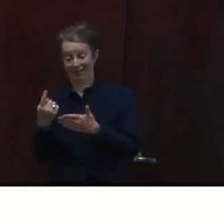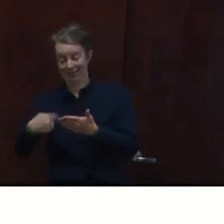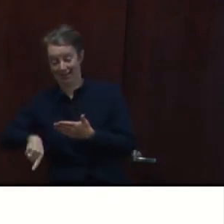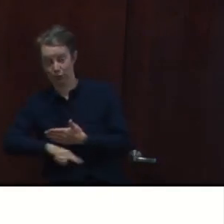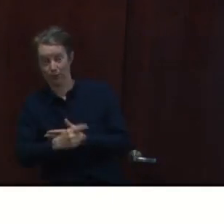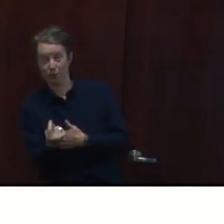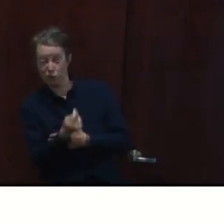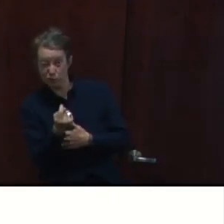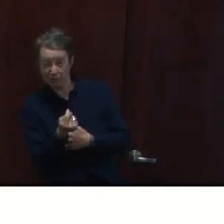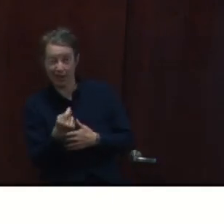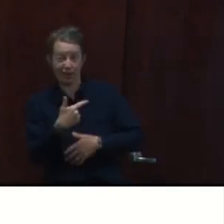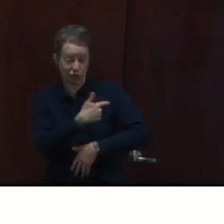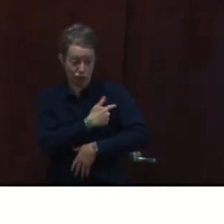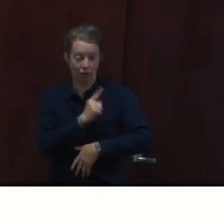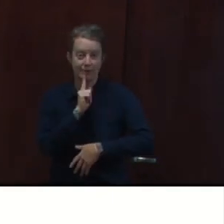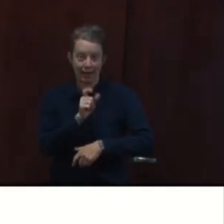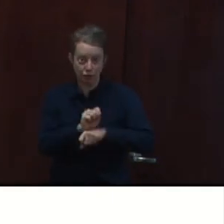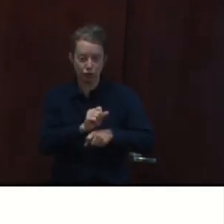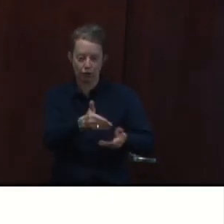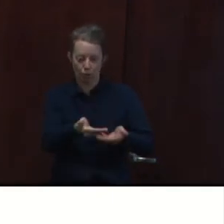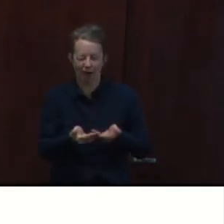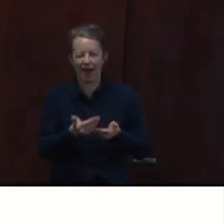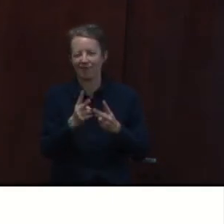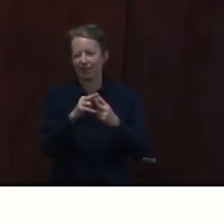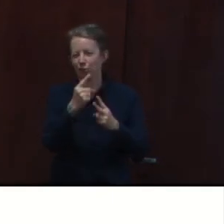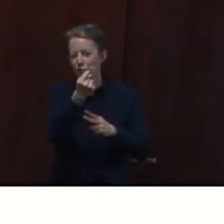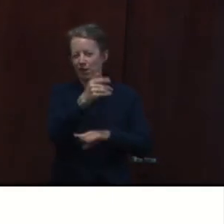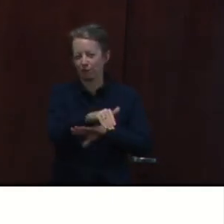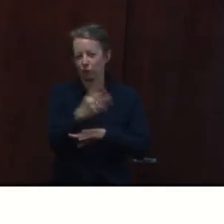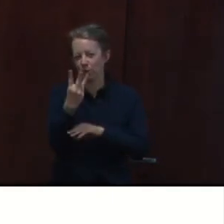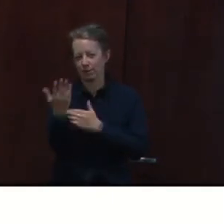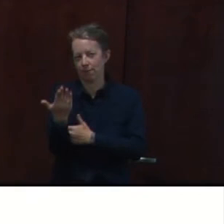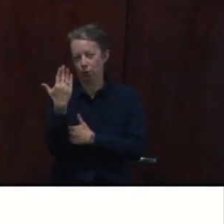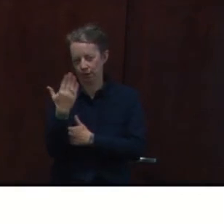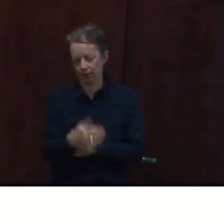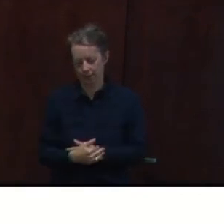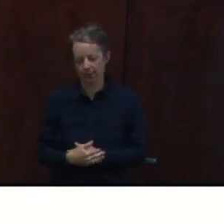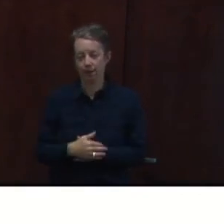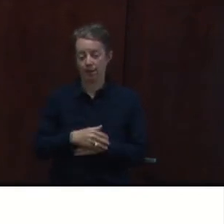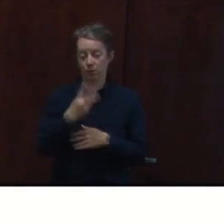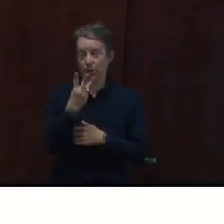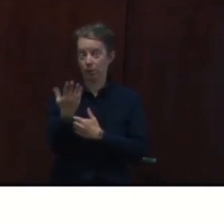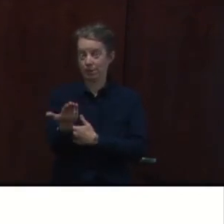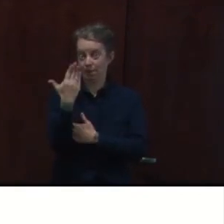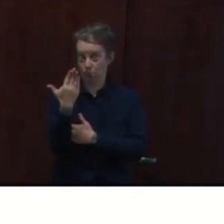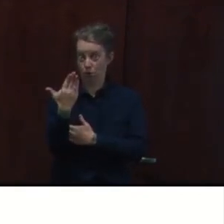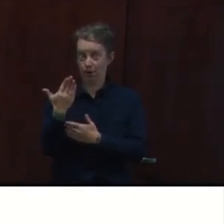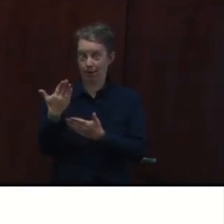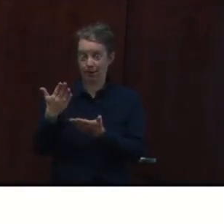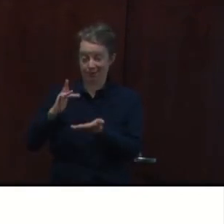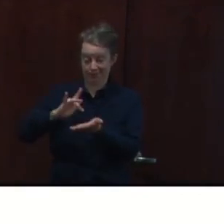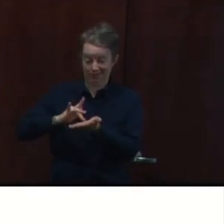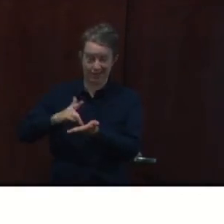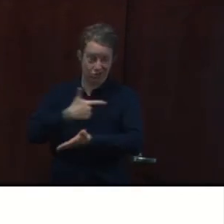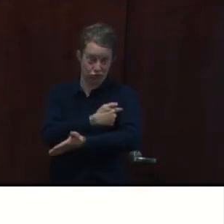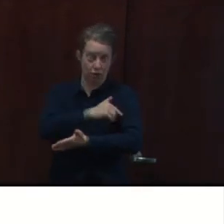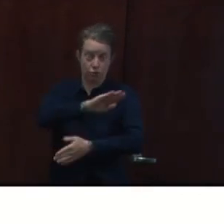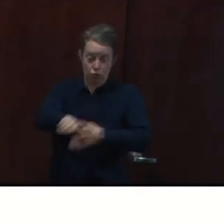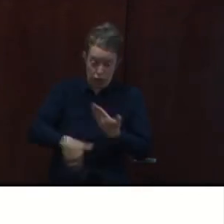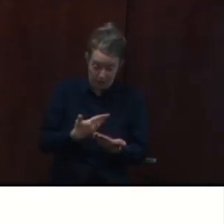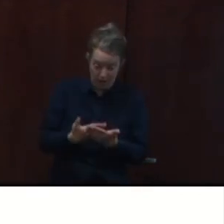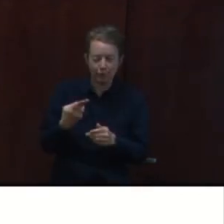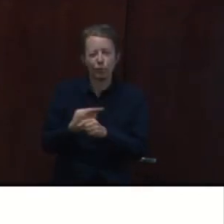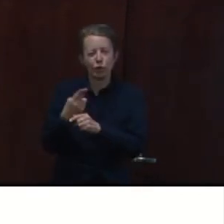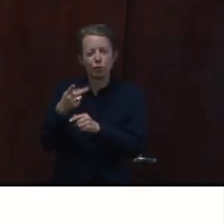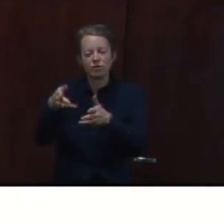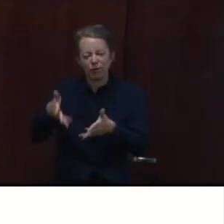or early on Wednesday. And the vaccine that arrives on the Wednesday is used typically to finish out that week and to make